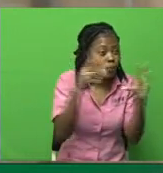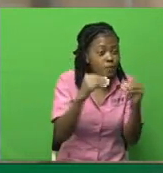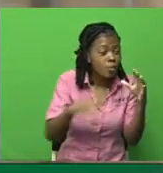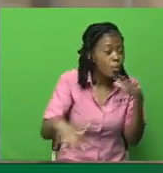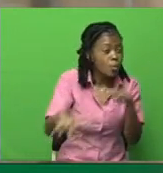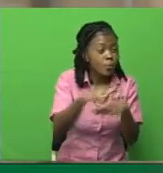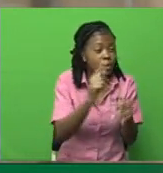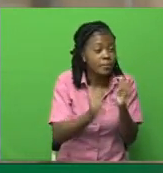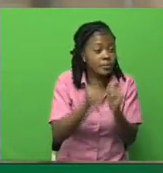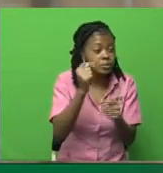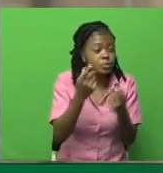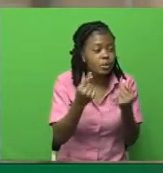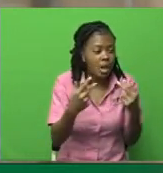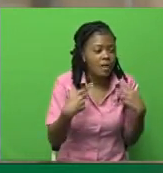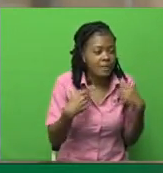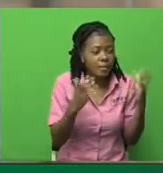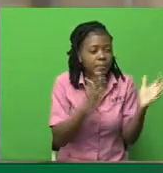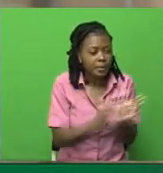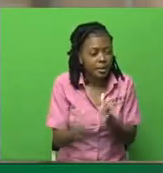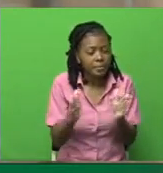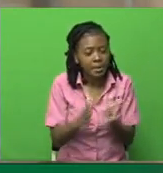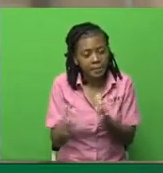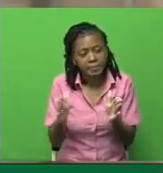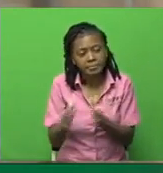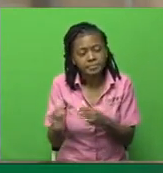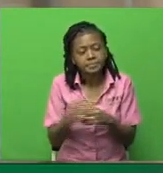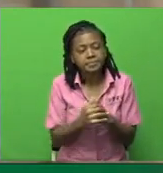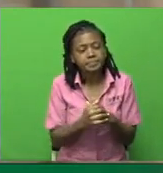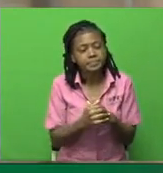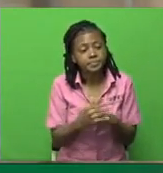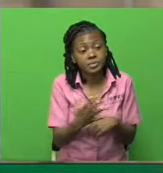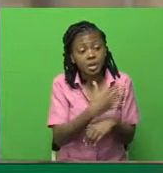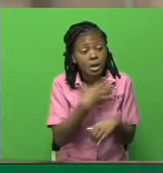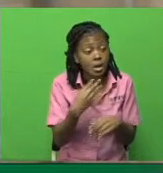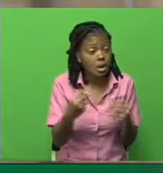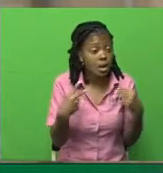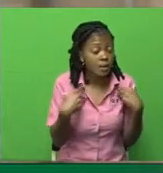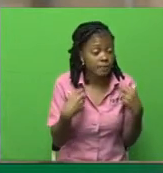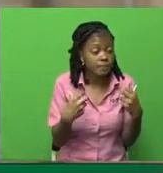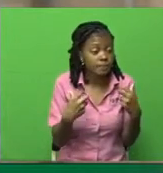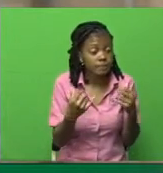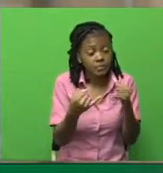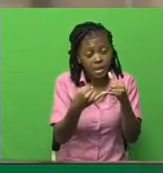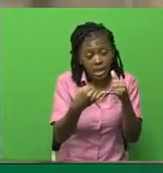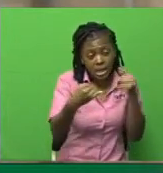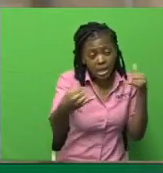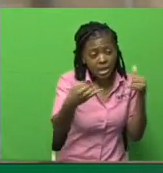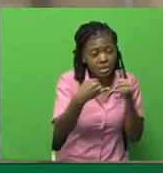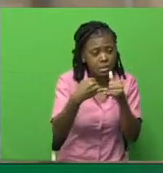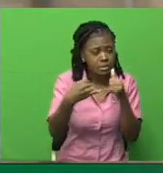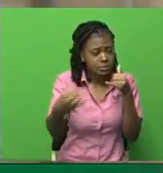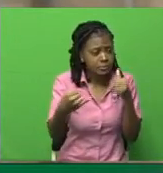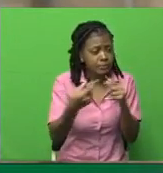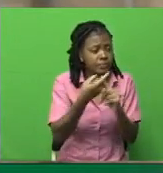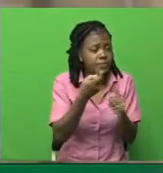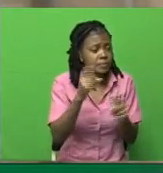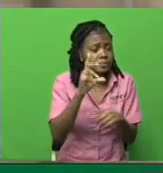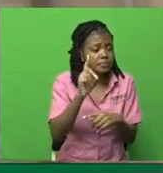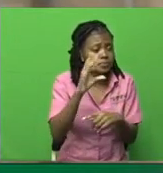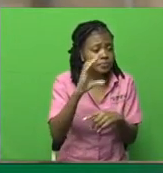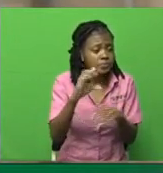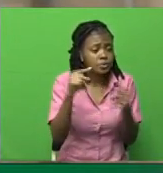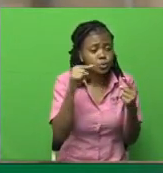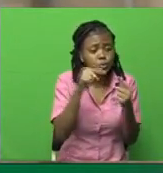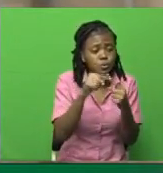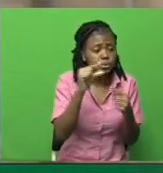costs for the construction of a double circuit line from BC substation to Gateway substation the survey and the estimate were completed and